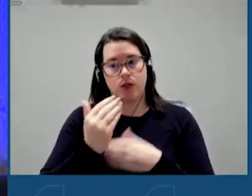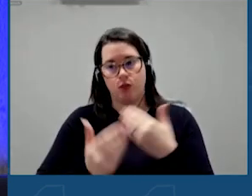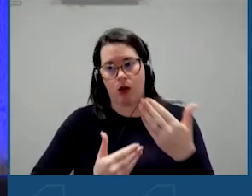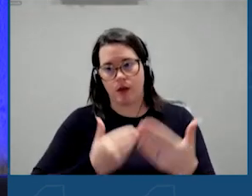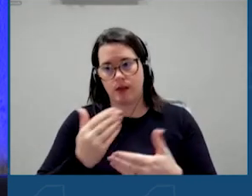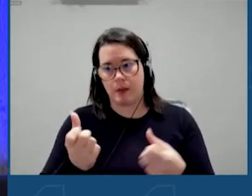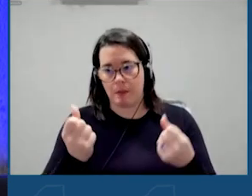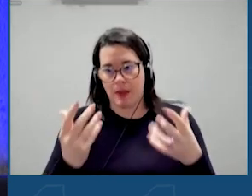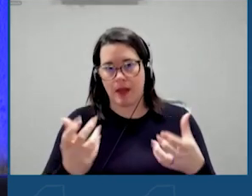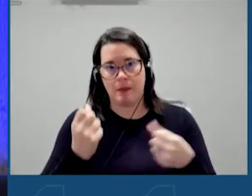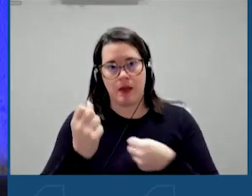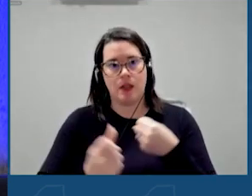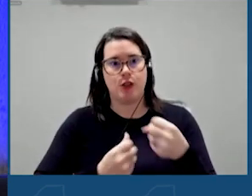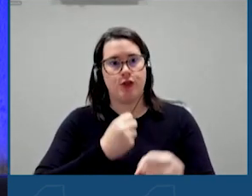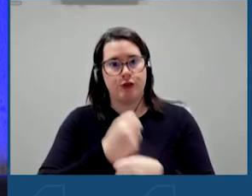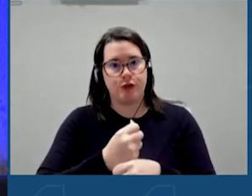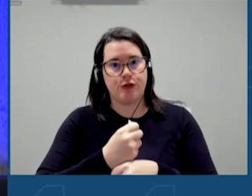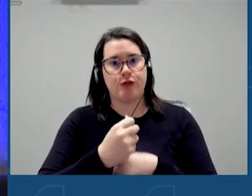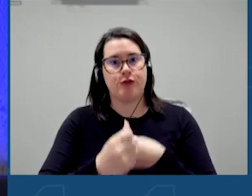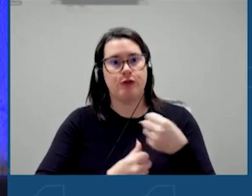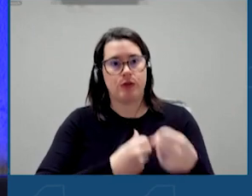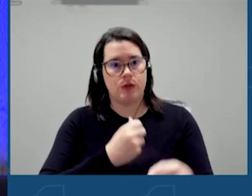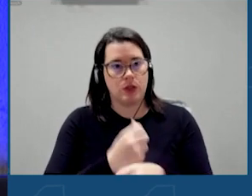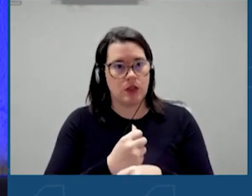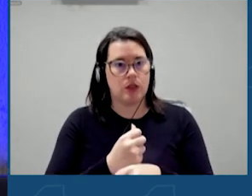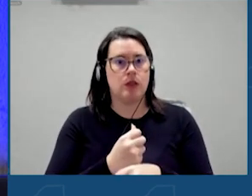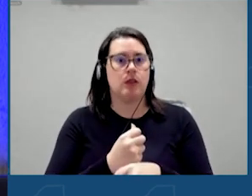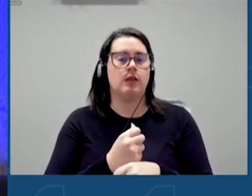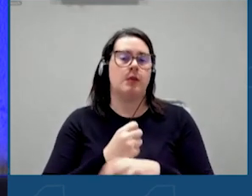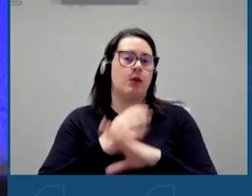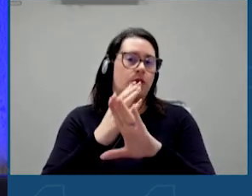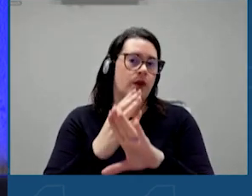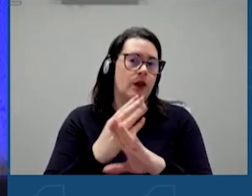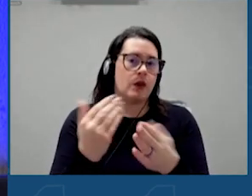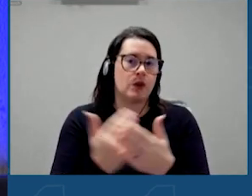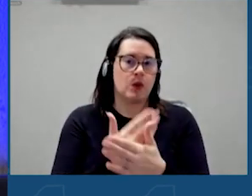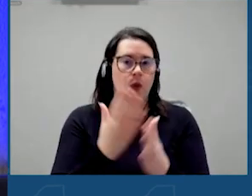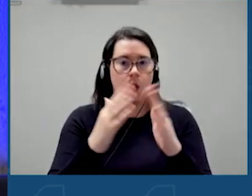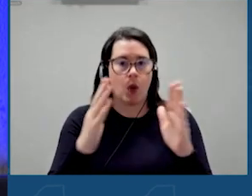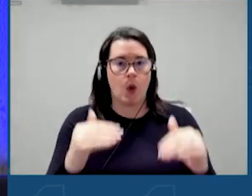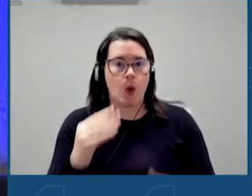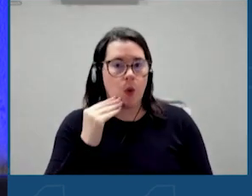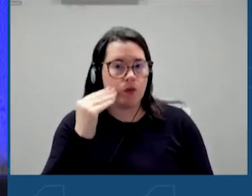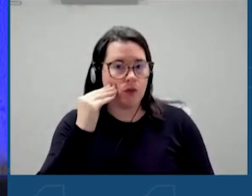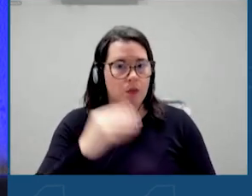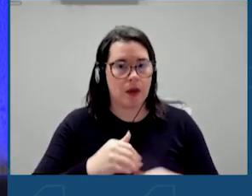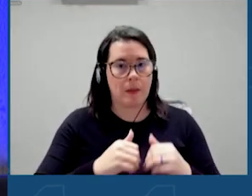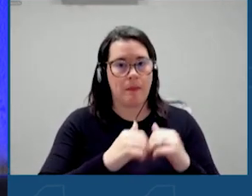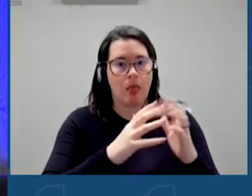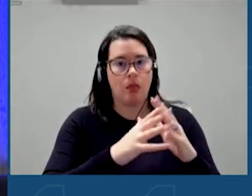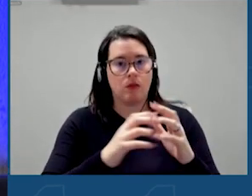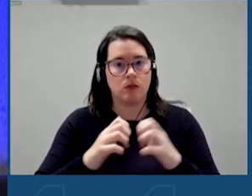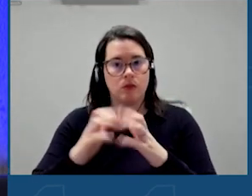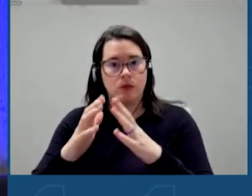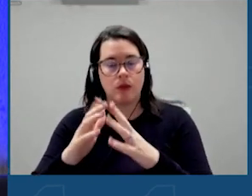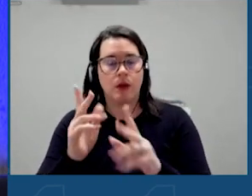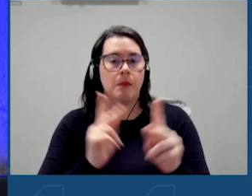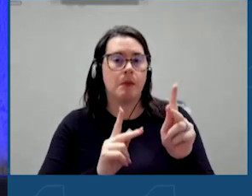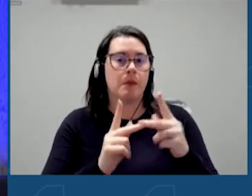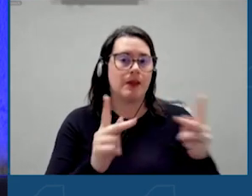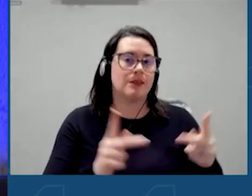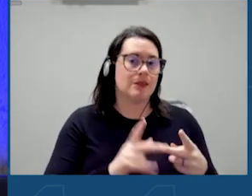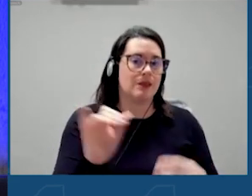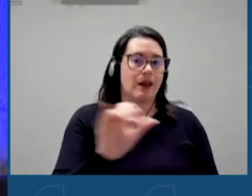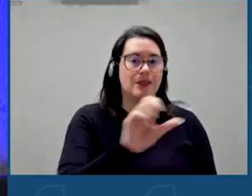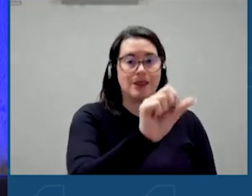and years, they're so cumbersome, they prevent new houses from being built here. Places like Seattle, Austin,